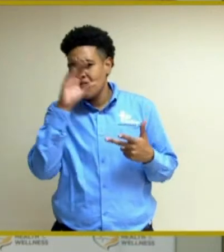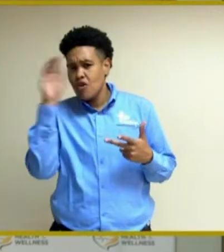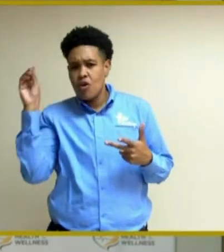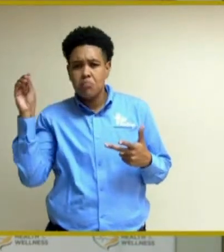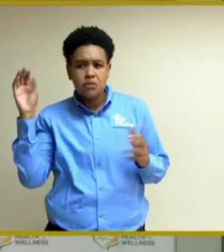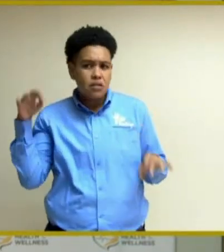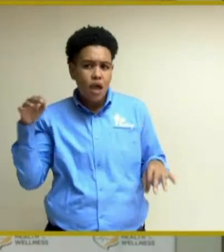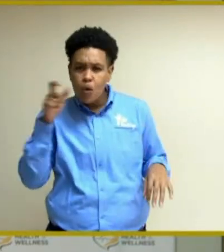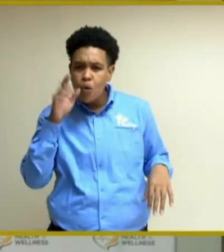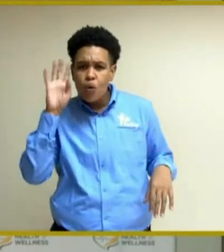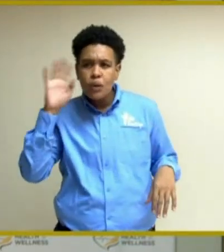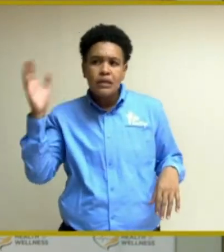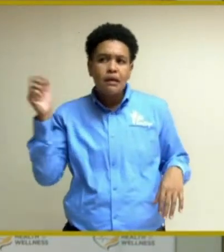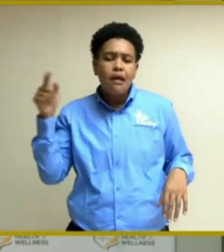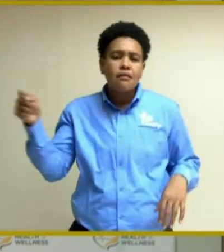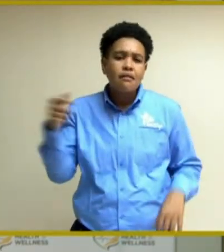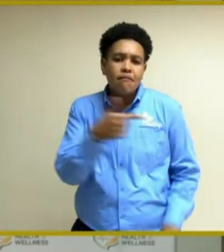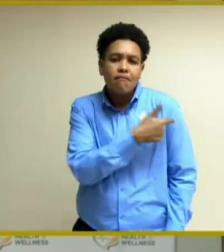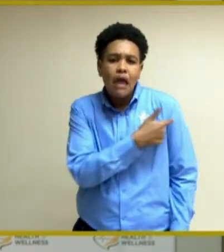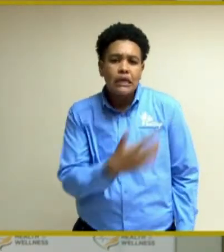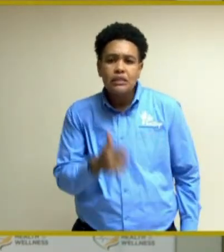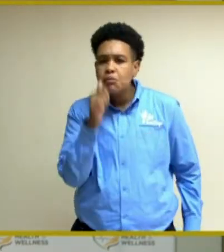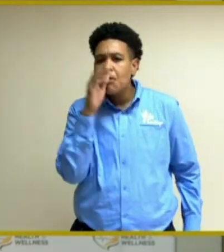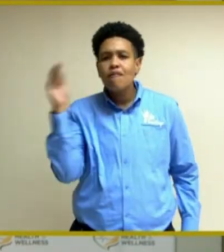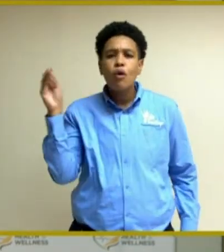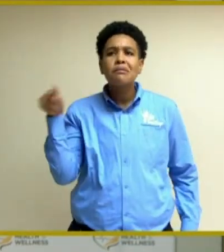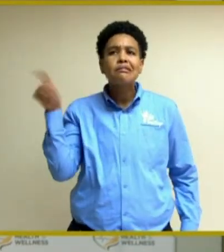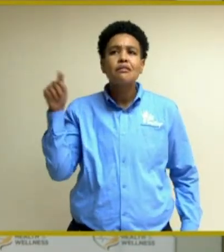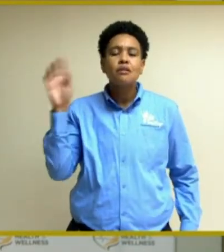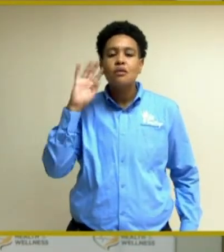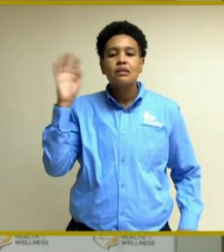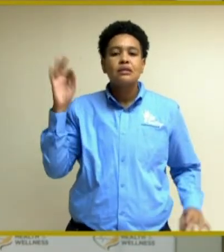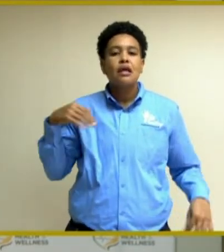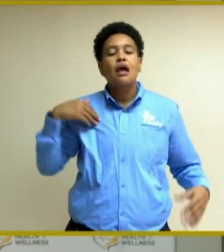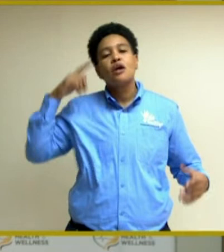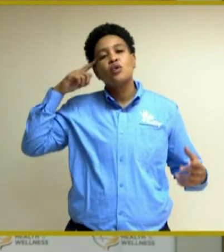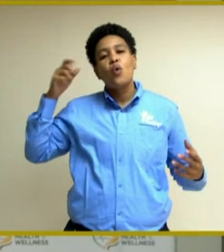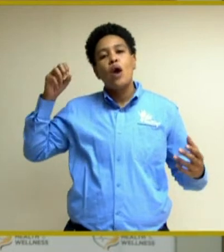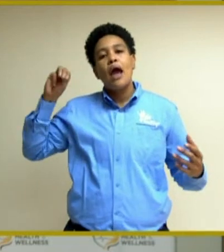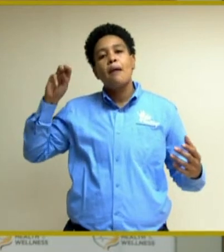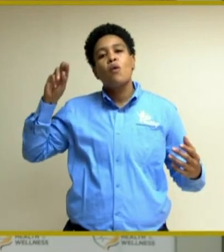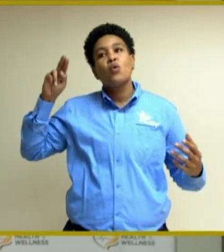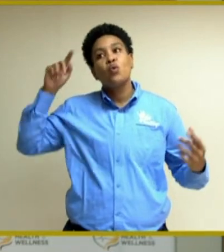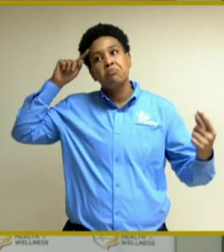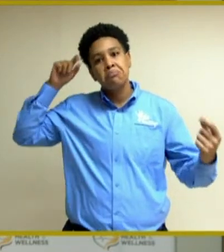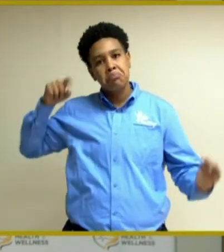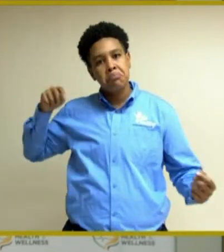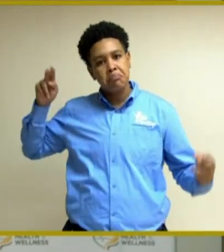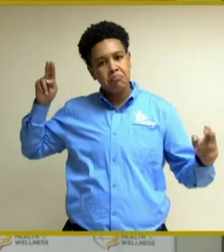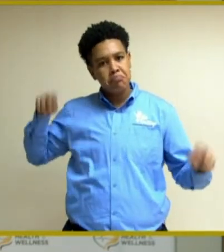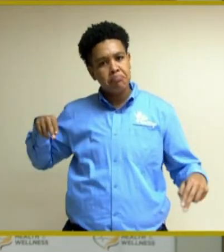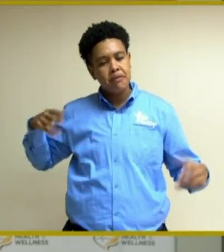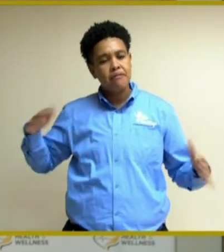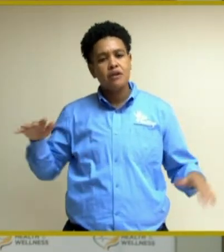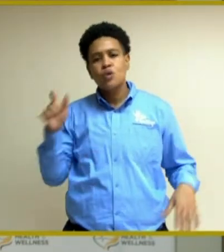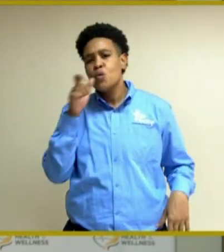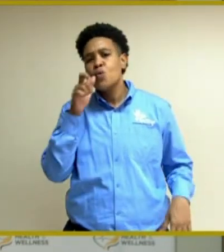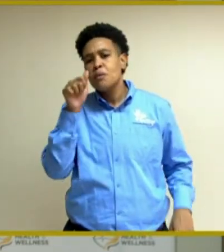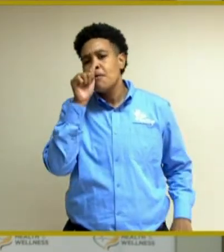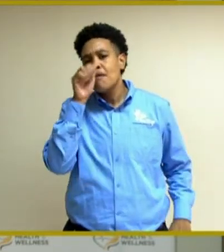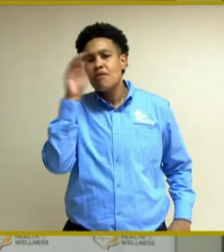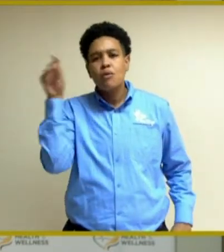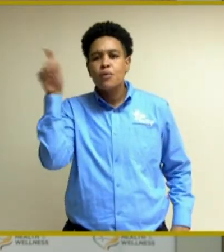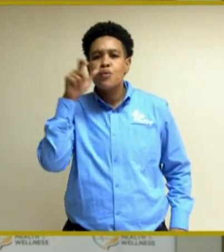who is sourcing vaccines. I know the MOU was signed, but who is specifically the private